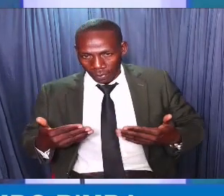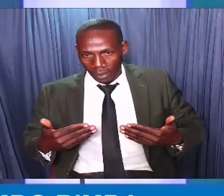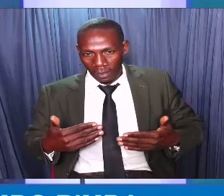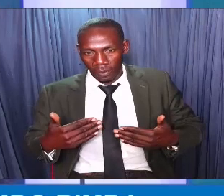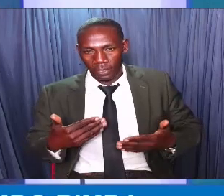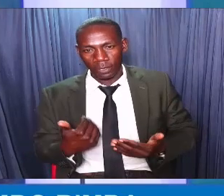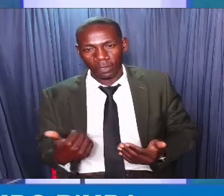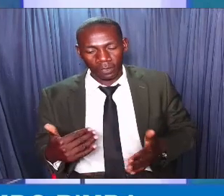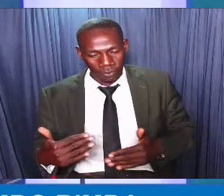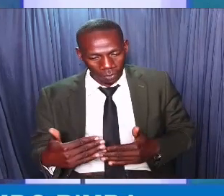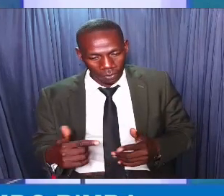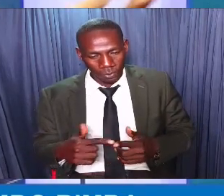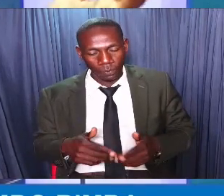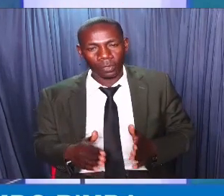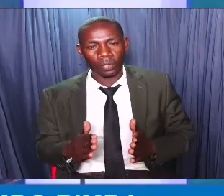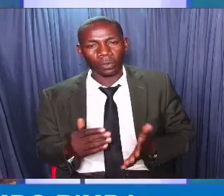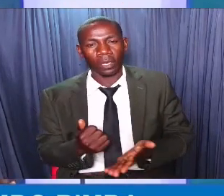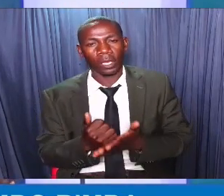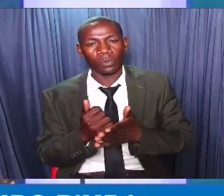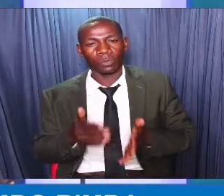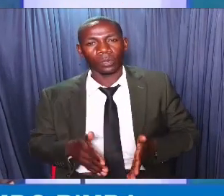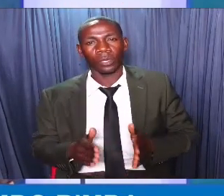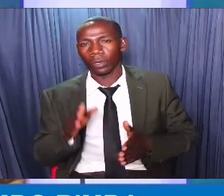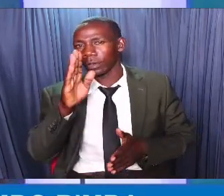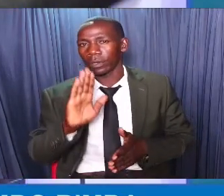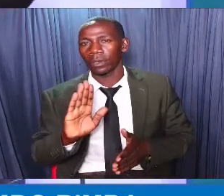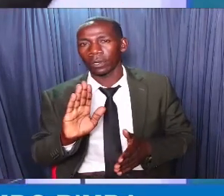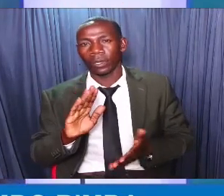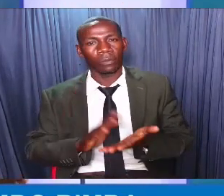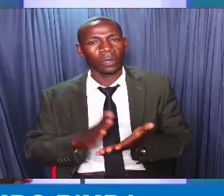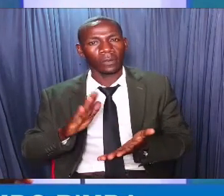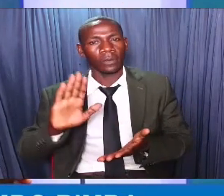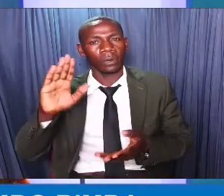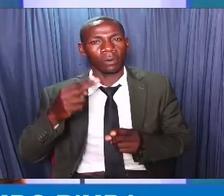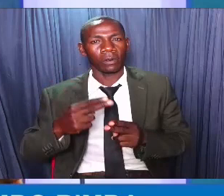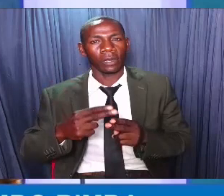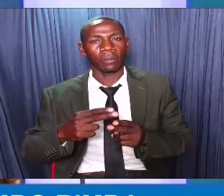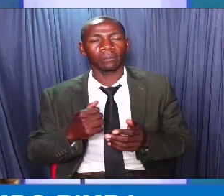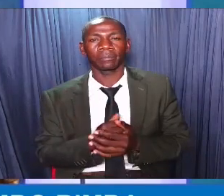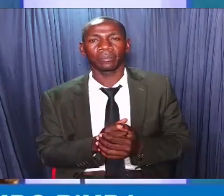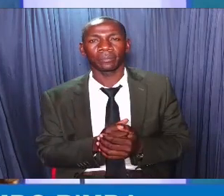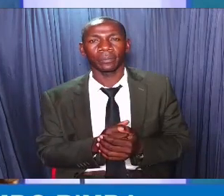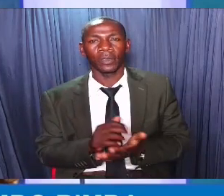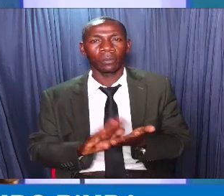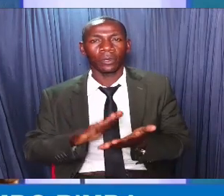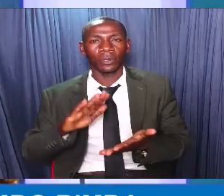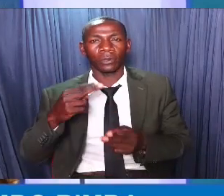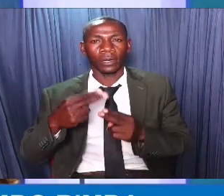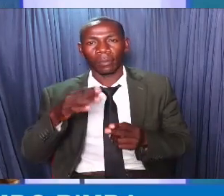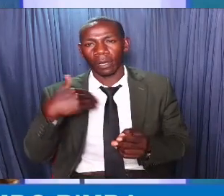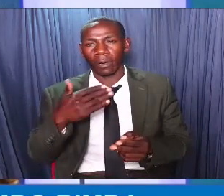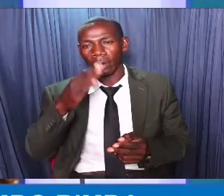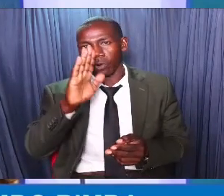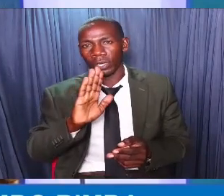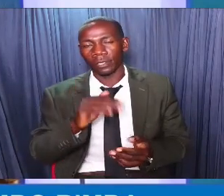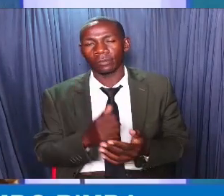kuzaliwa. When you bring children close to birth. Tazalisha. You shall bring forth. Kwa utukufu wa jina lako. For the glory of your name. Tukuza jina lako Mungu wetu. Glorify your